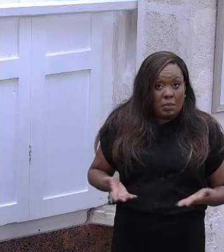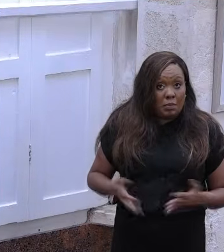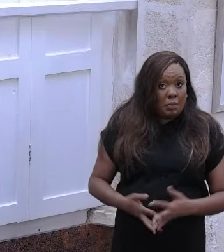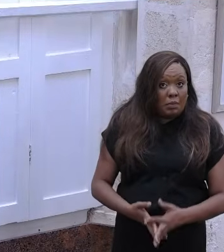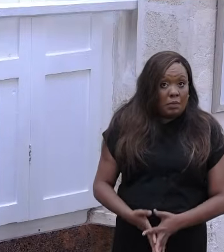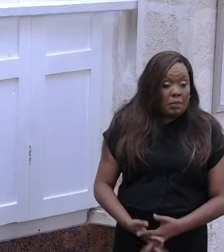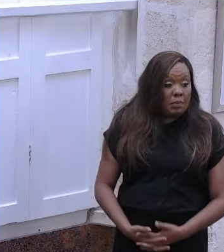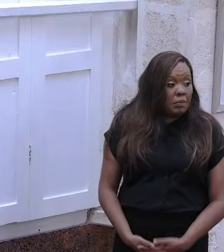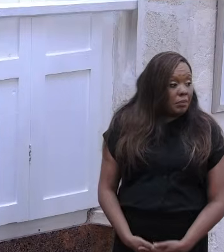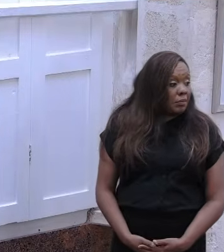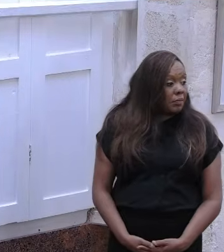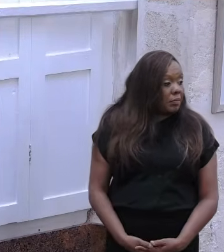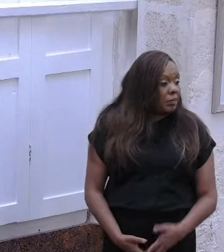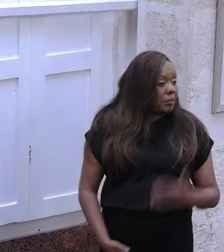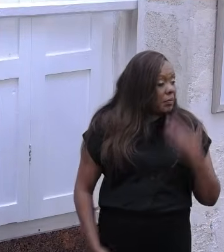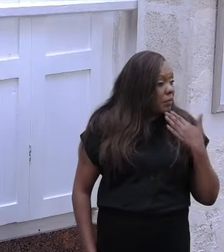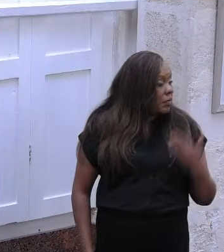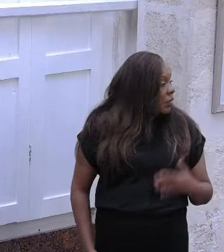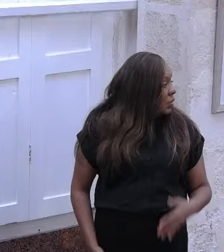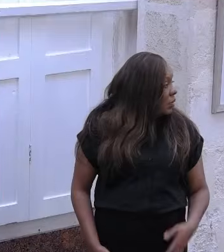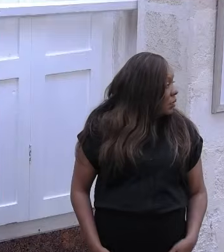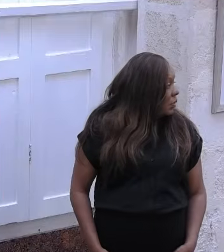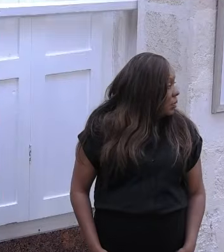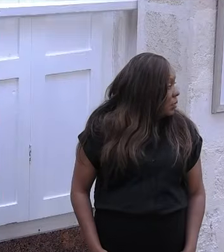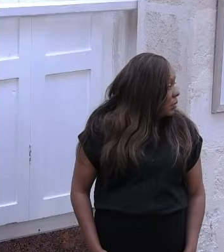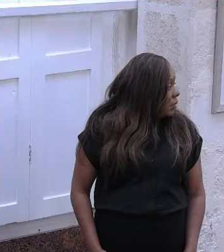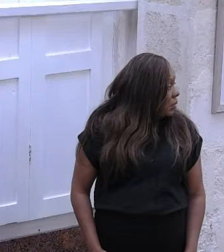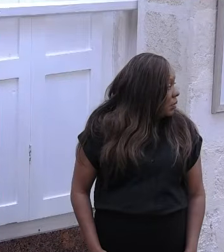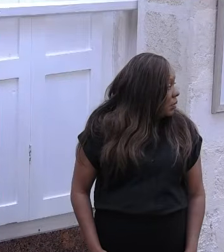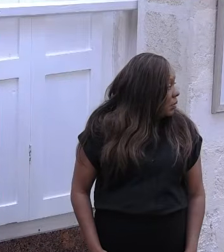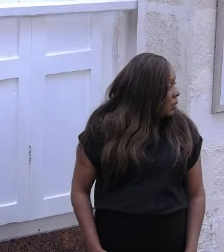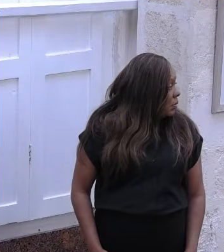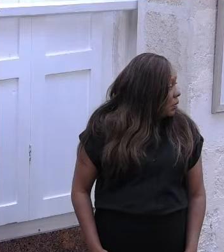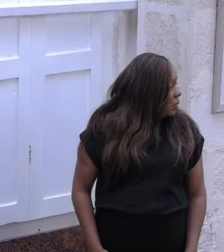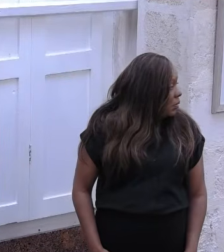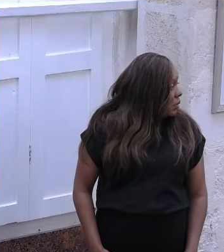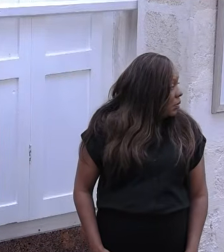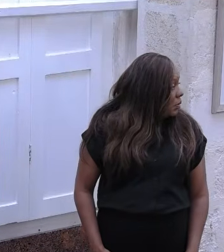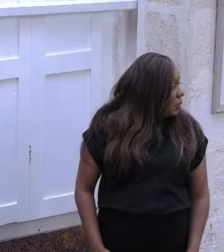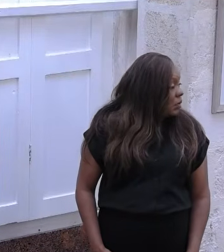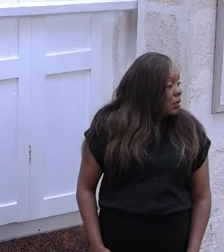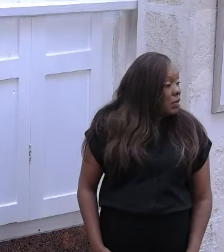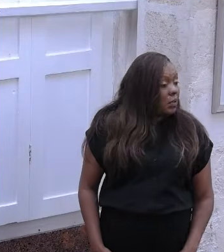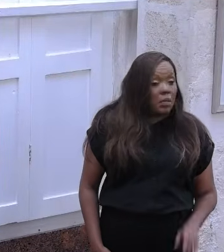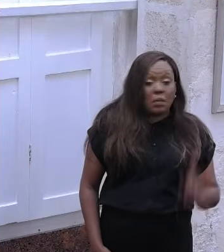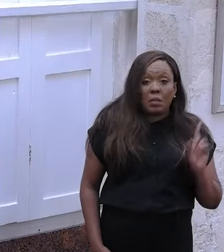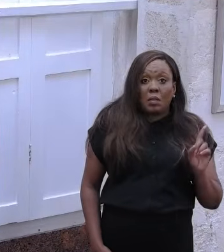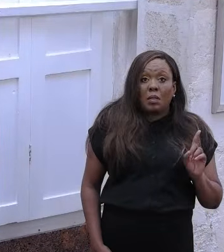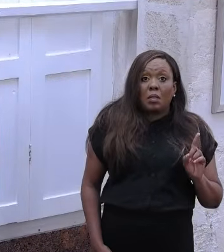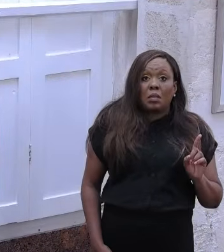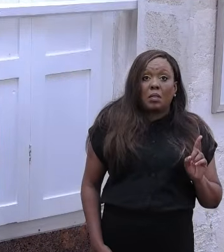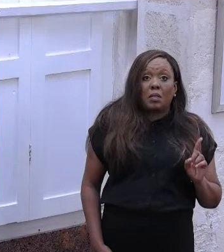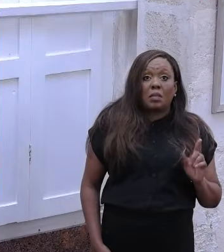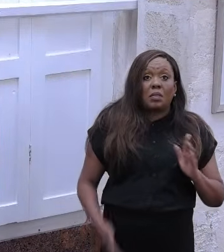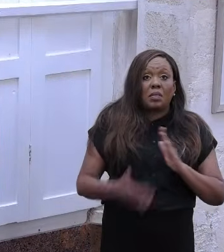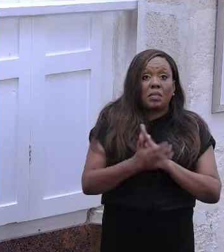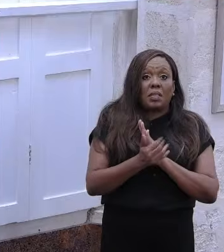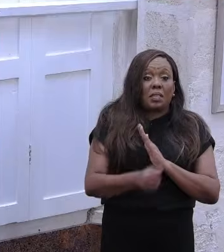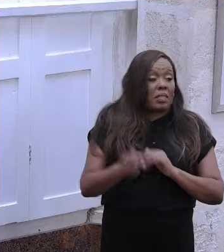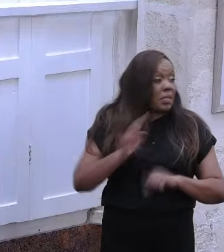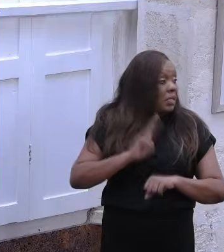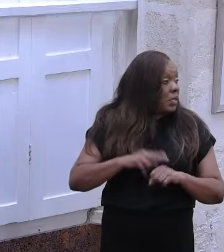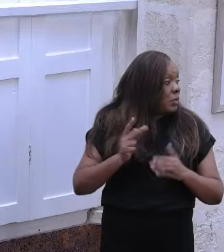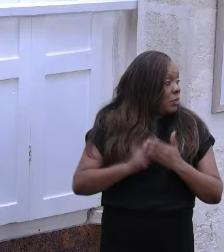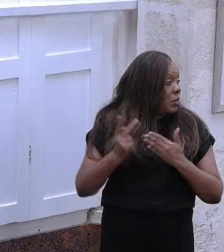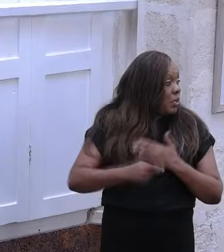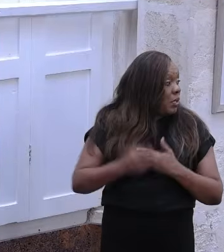you. Sorry, just a thing. The Skilled Nationals program is open right now to all